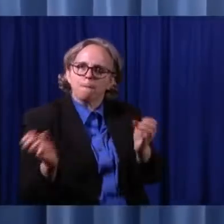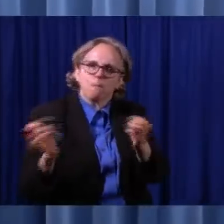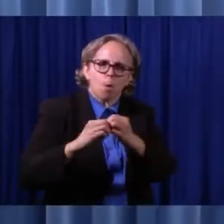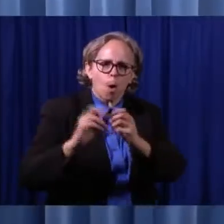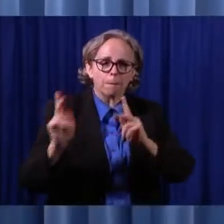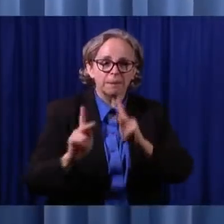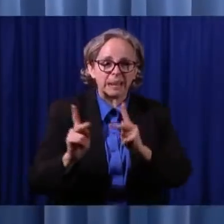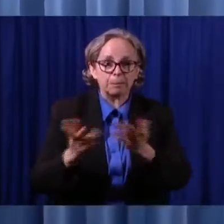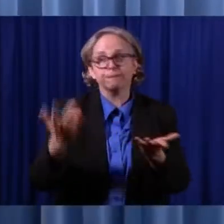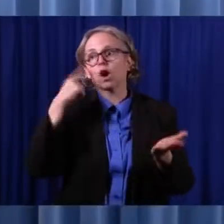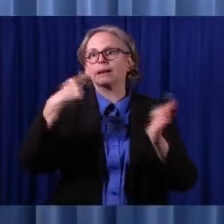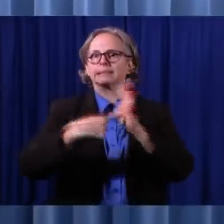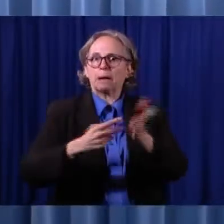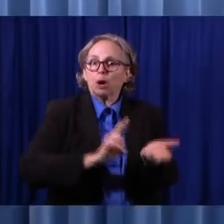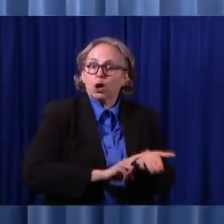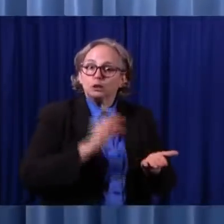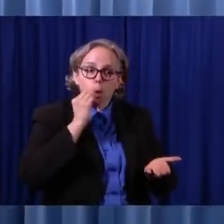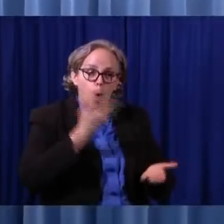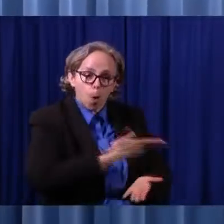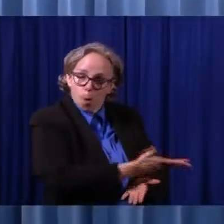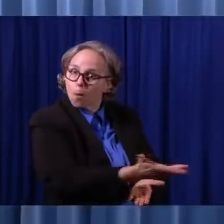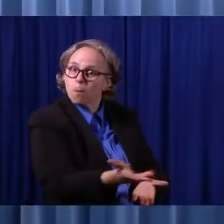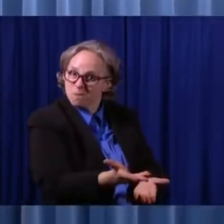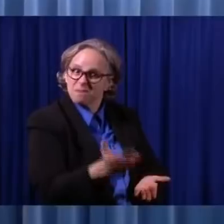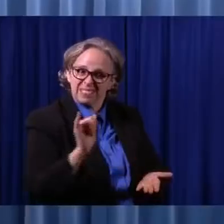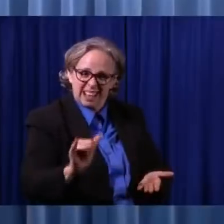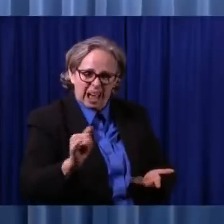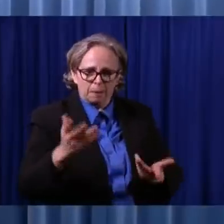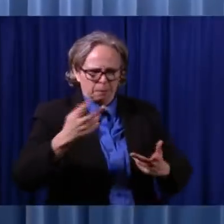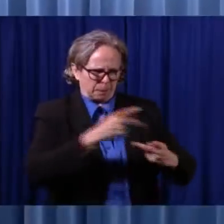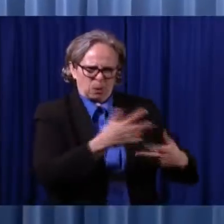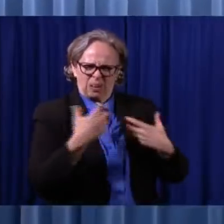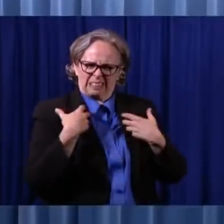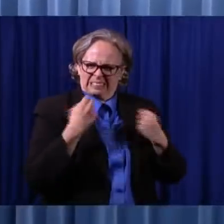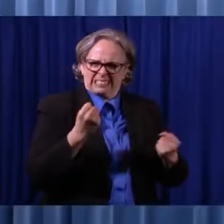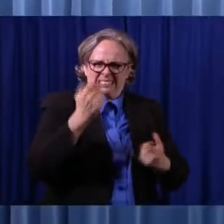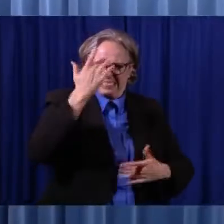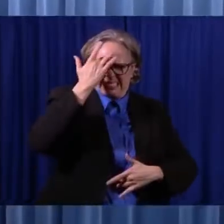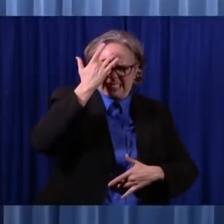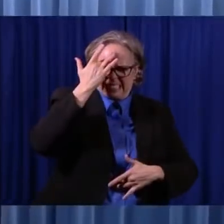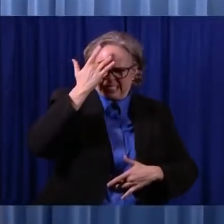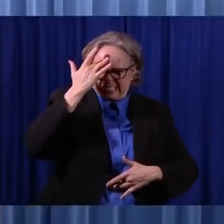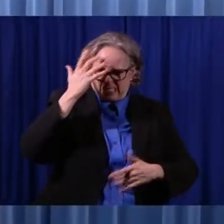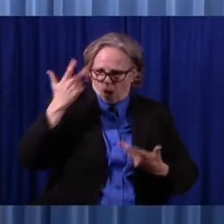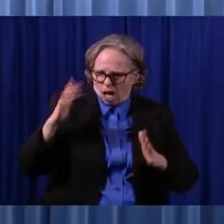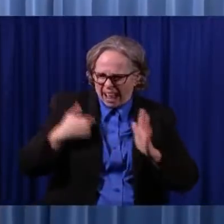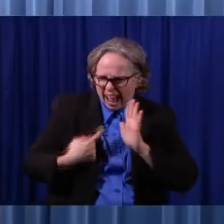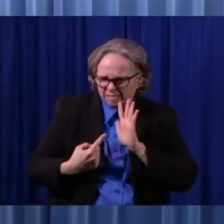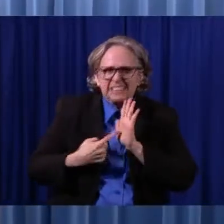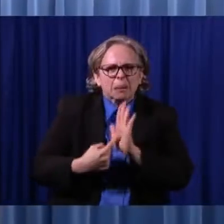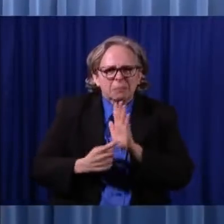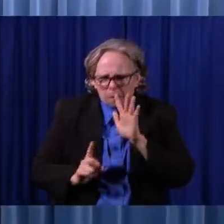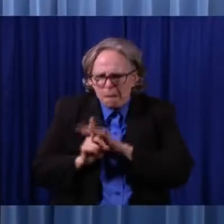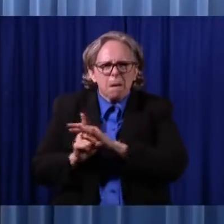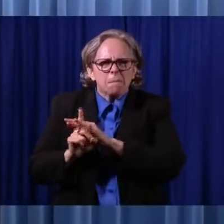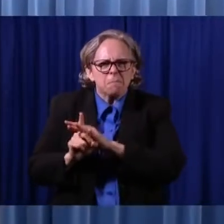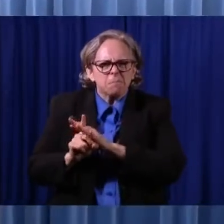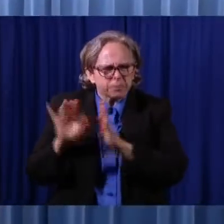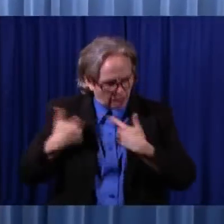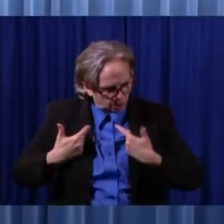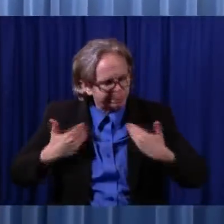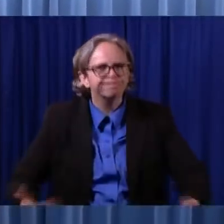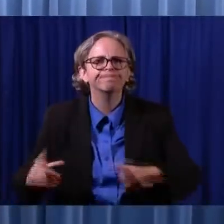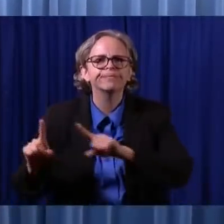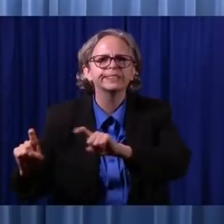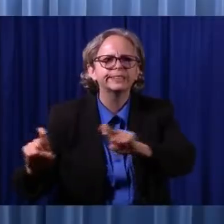those with underlying health conditions, those with symptoms. We continue on that path